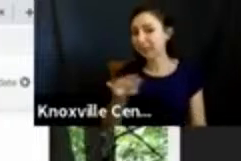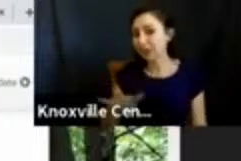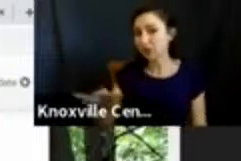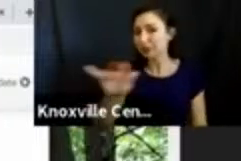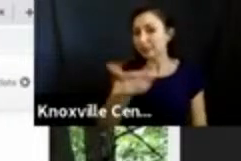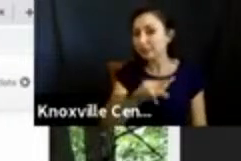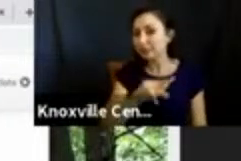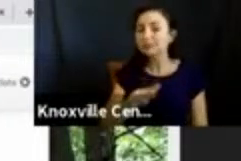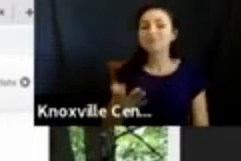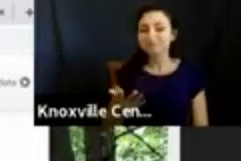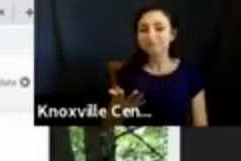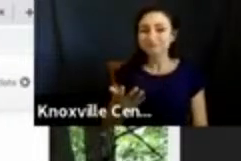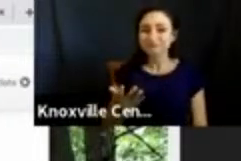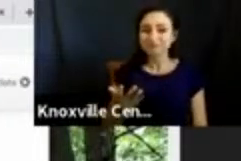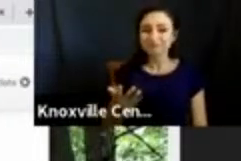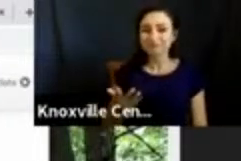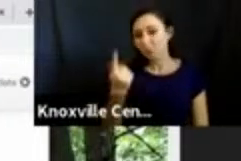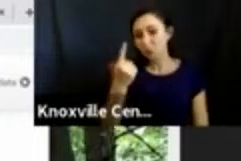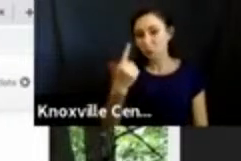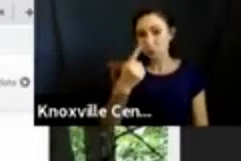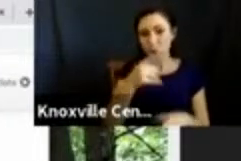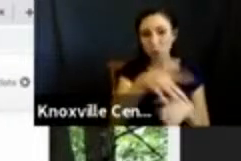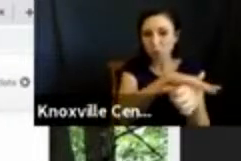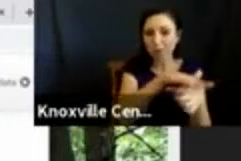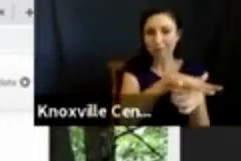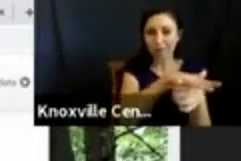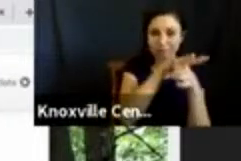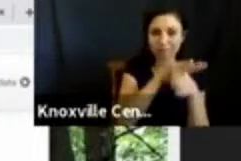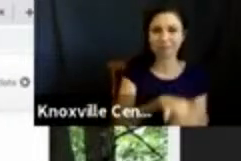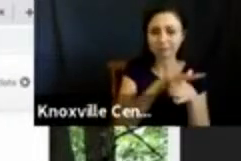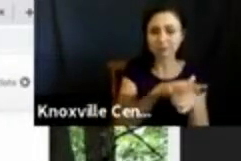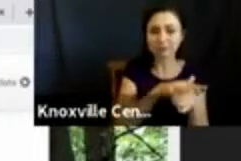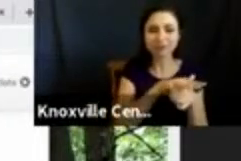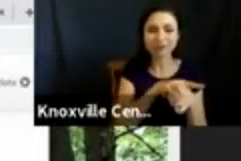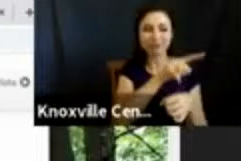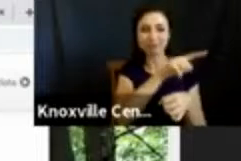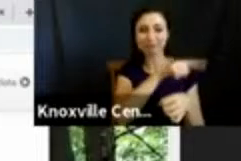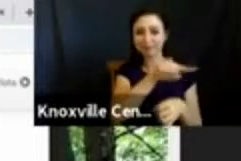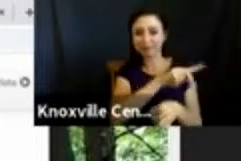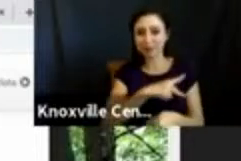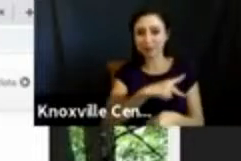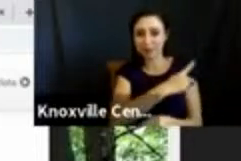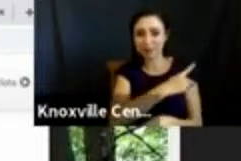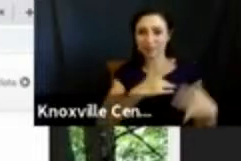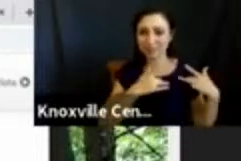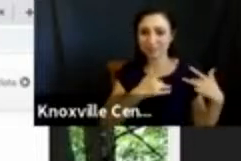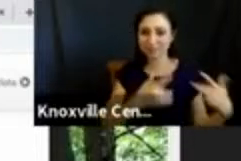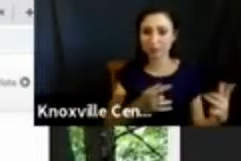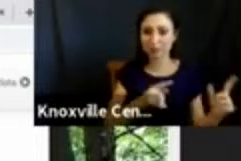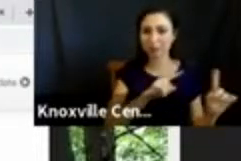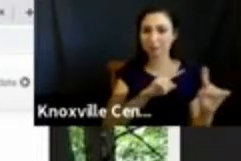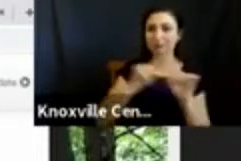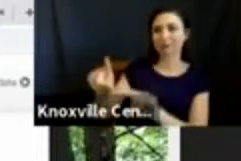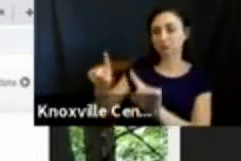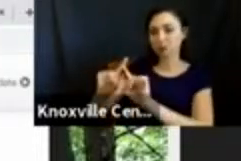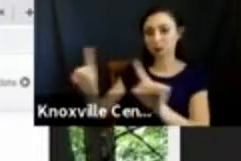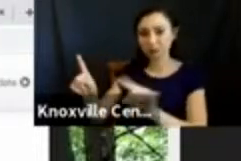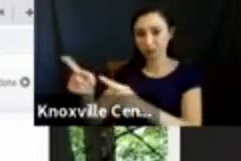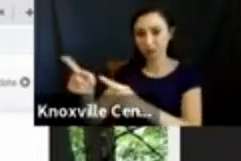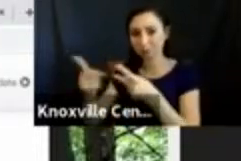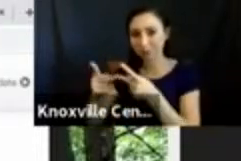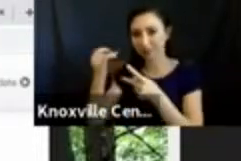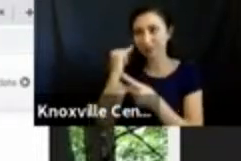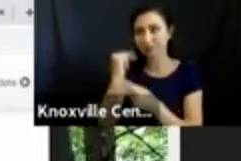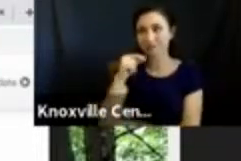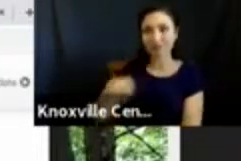then when one area gets stressed, then that those patients can tend to land somewhere else. And if they're not stressed at